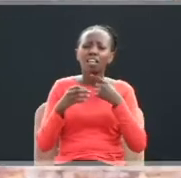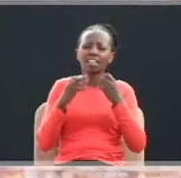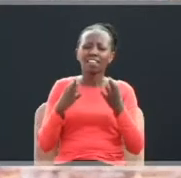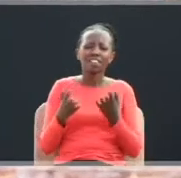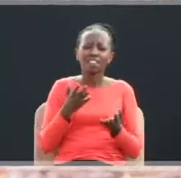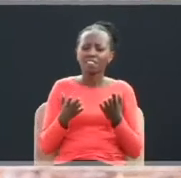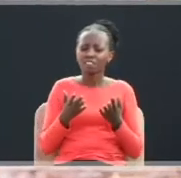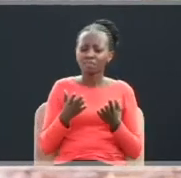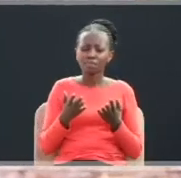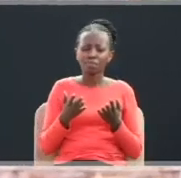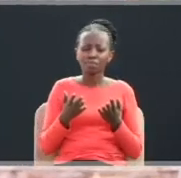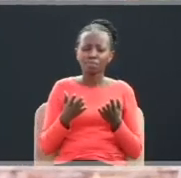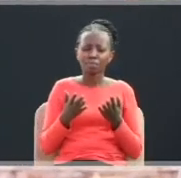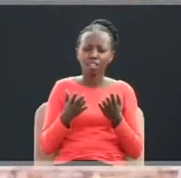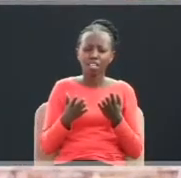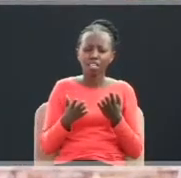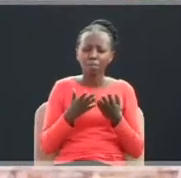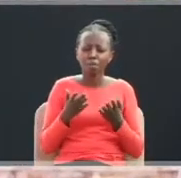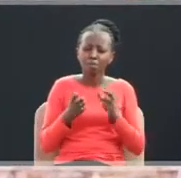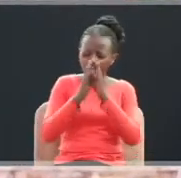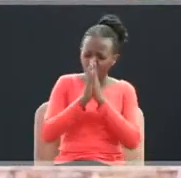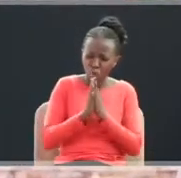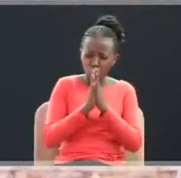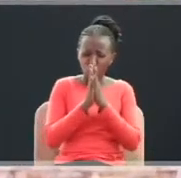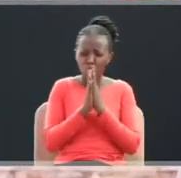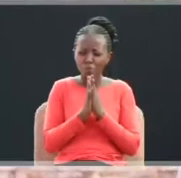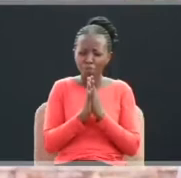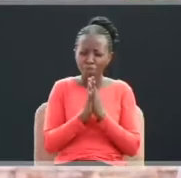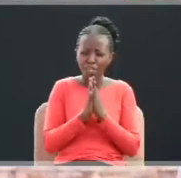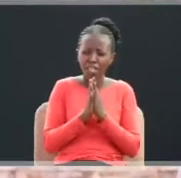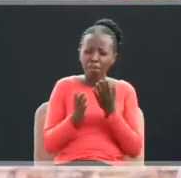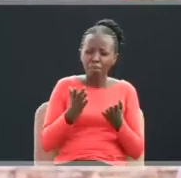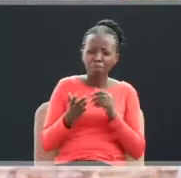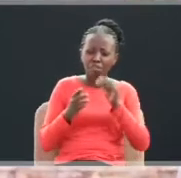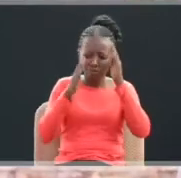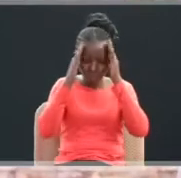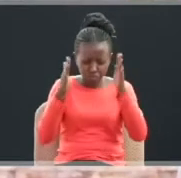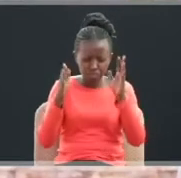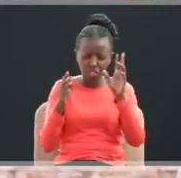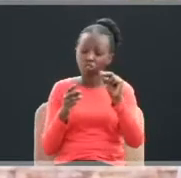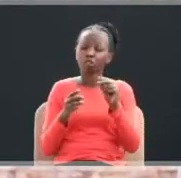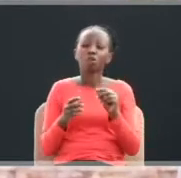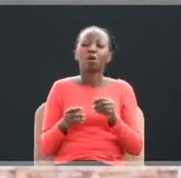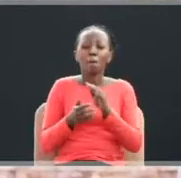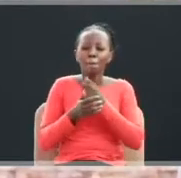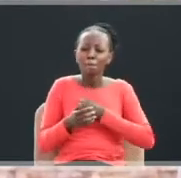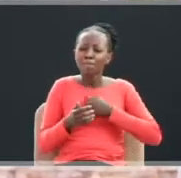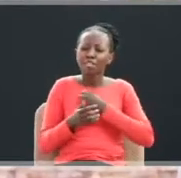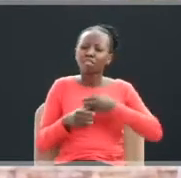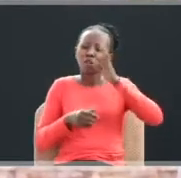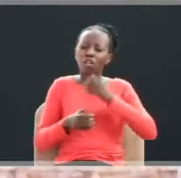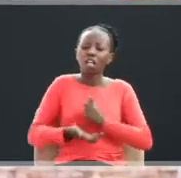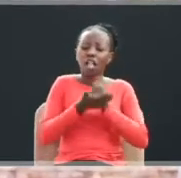world, that we are not watching in prayer, we are not sober where we are. Father, help us to be sober